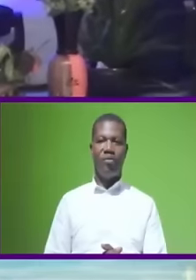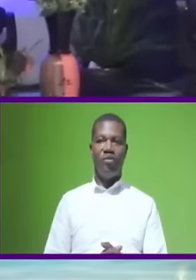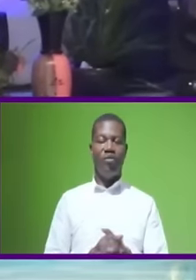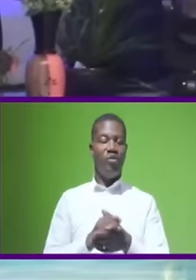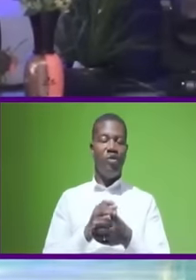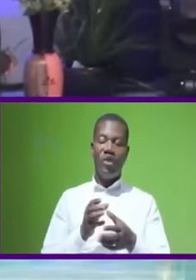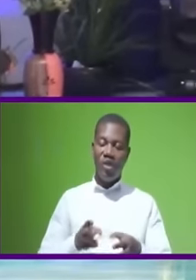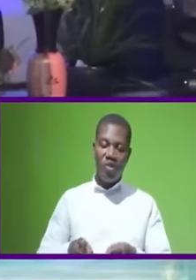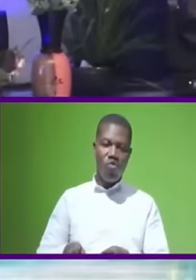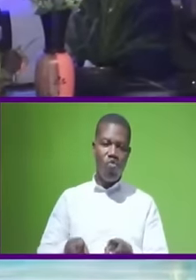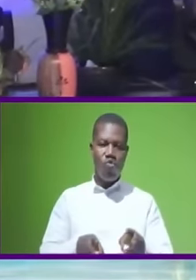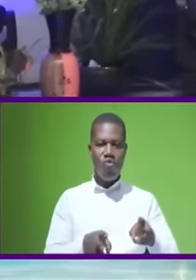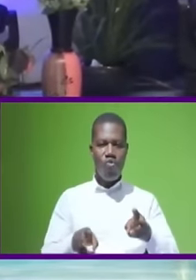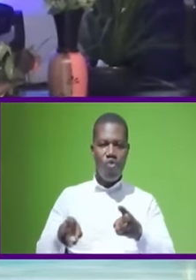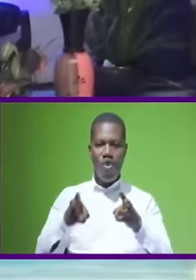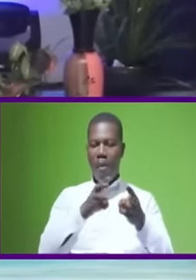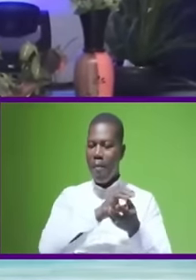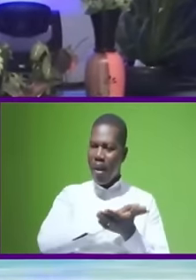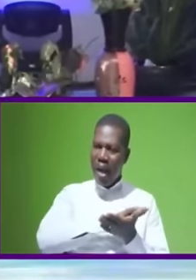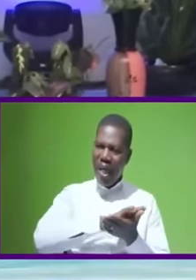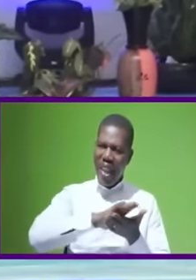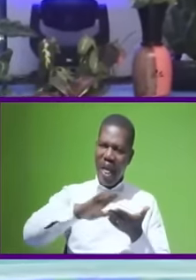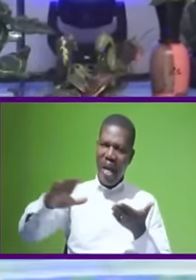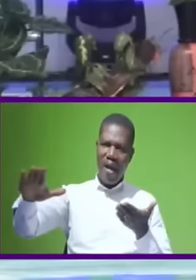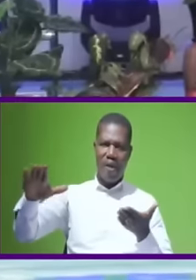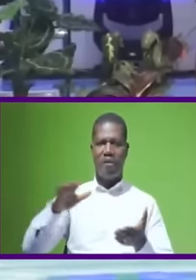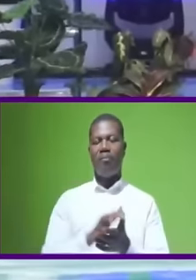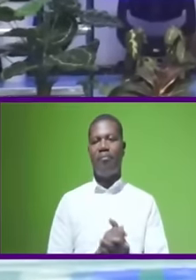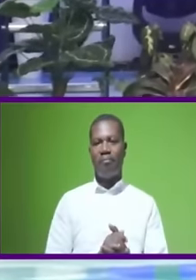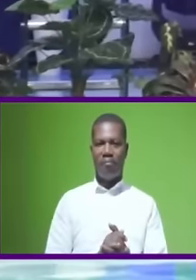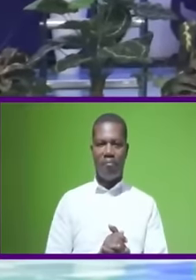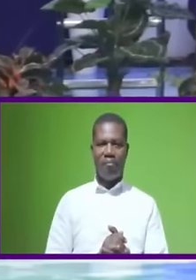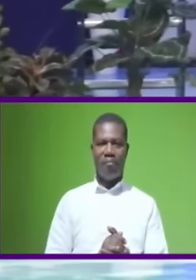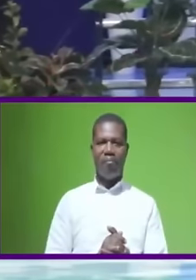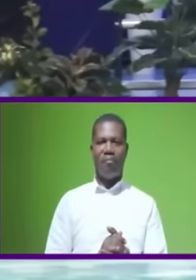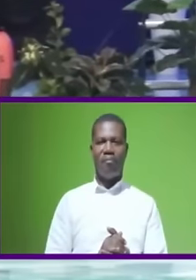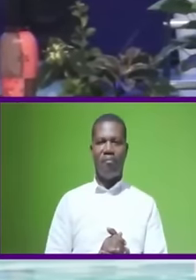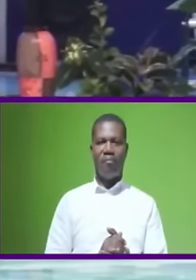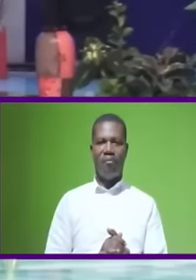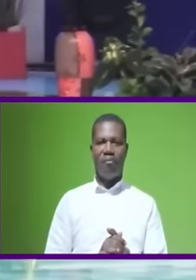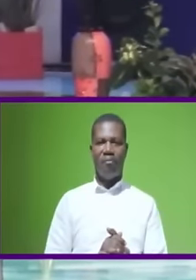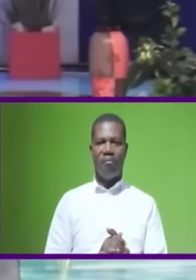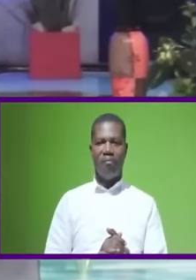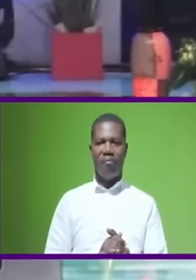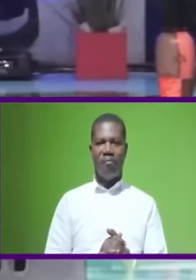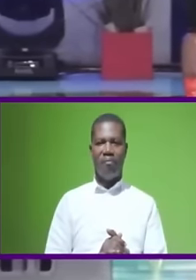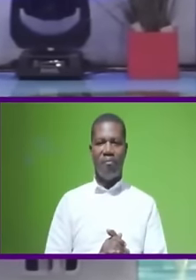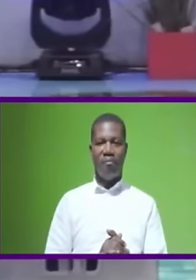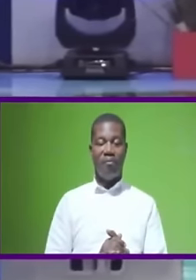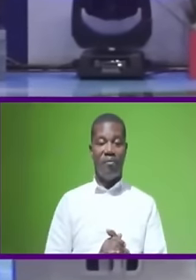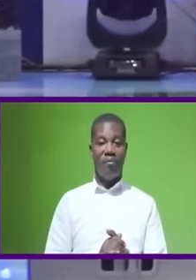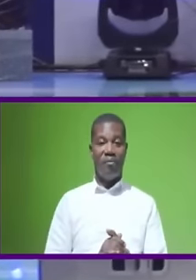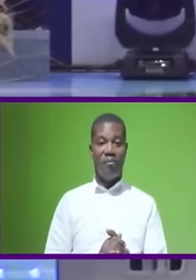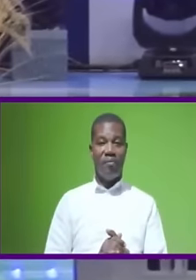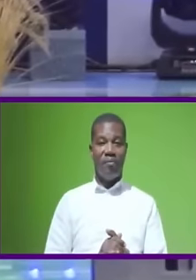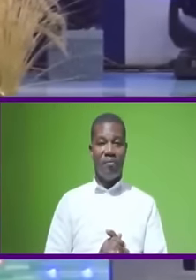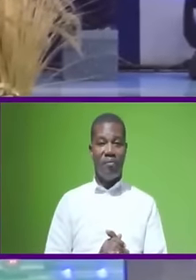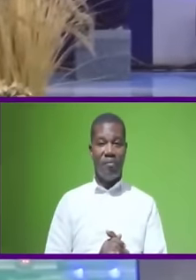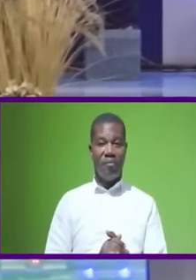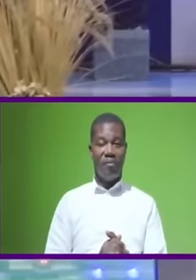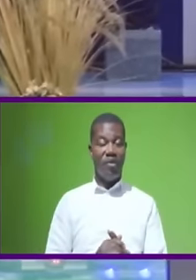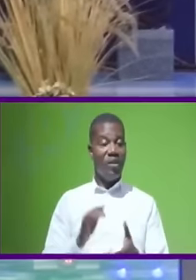and also have very clear distinct ways sadoko dia no